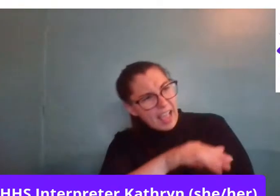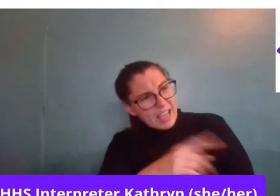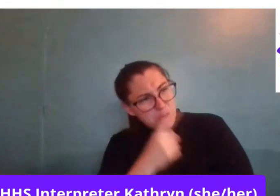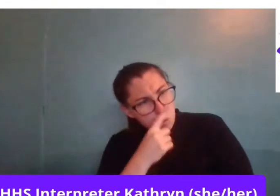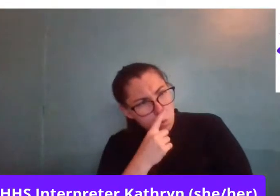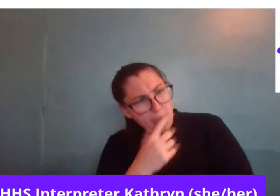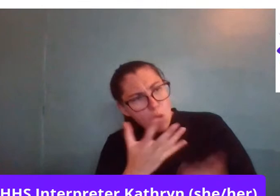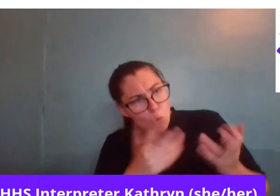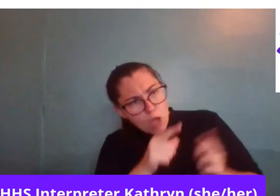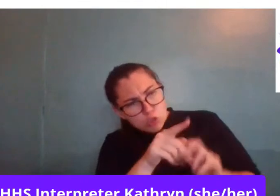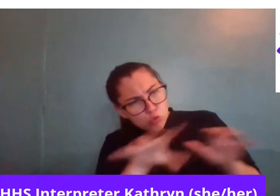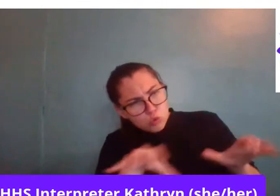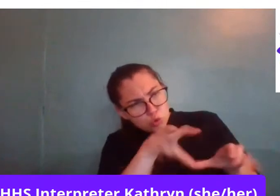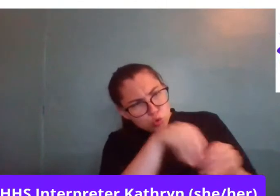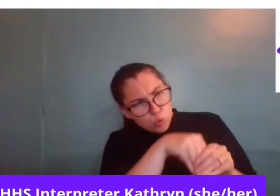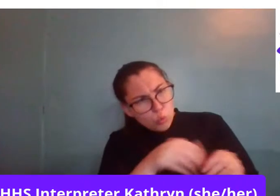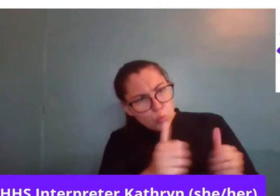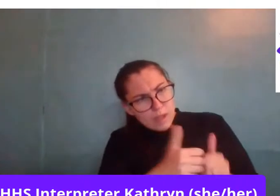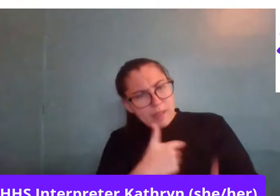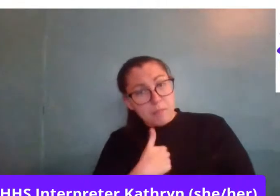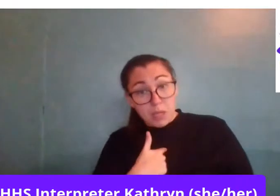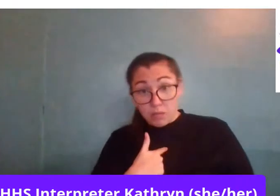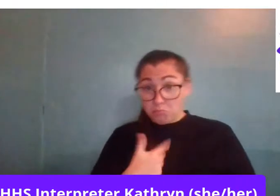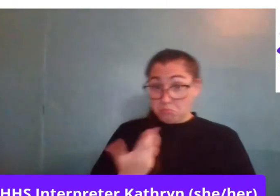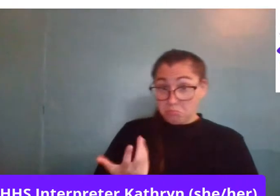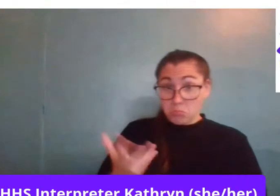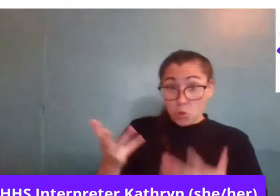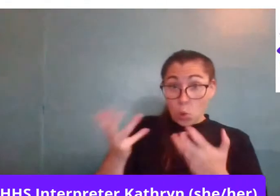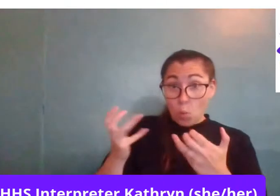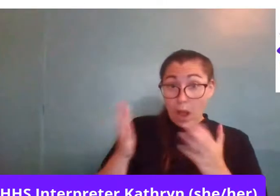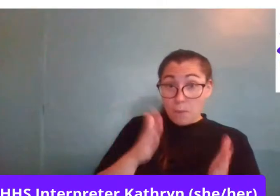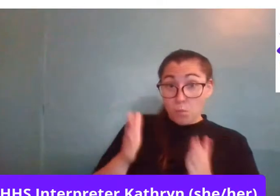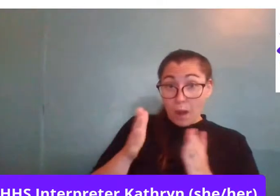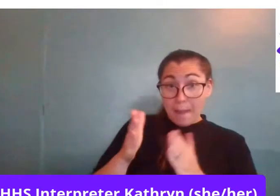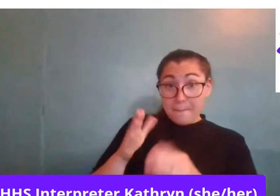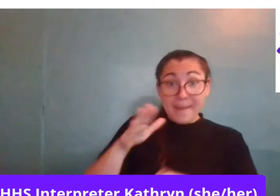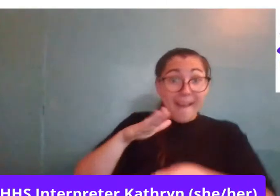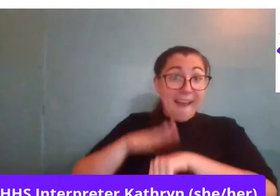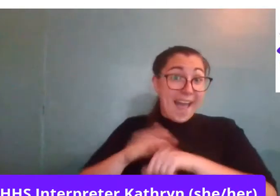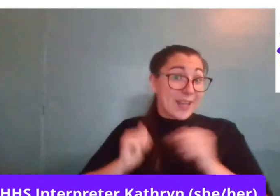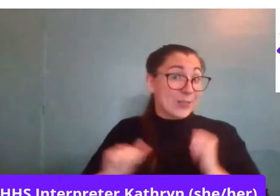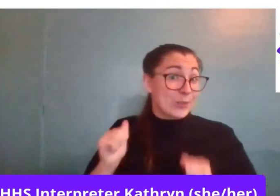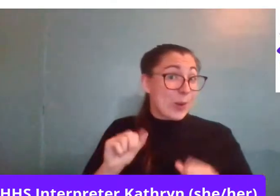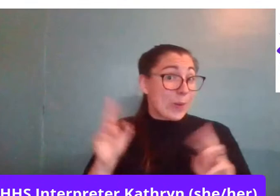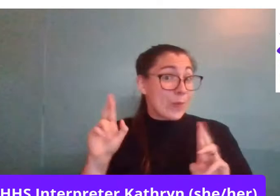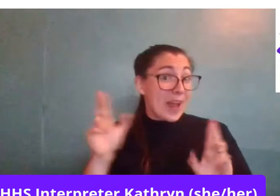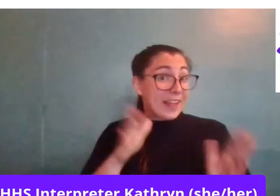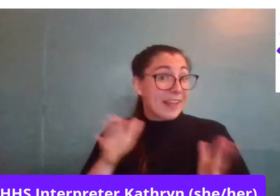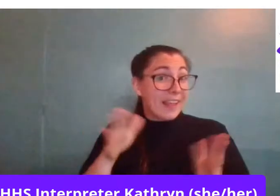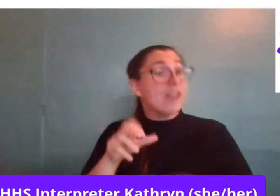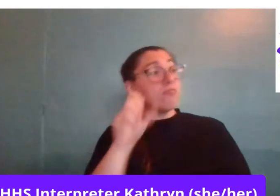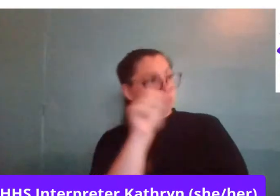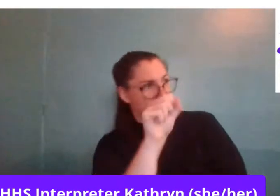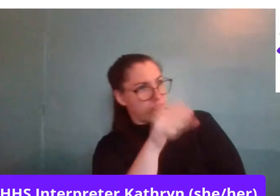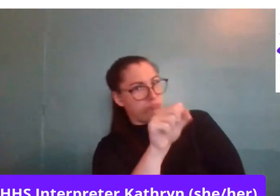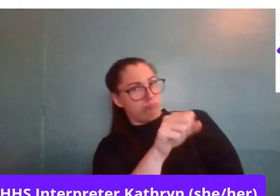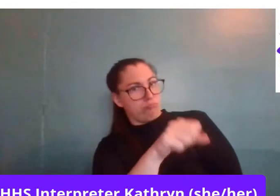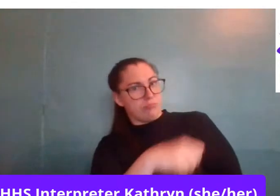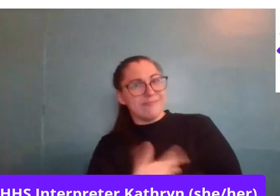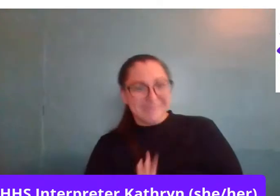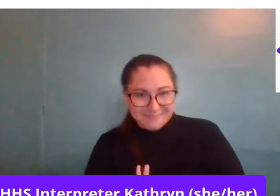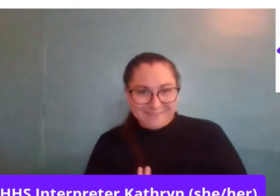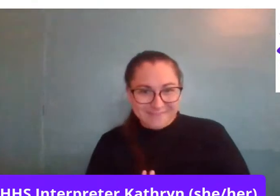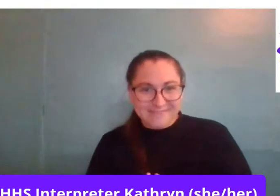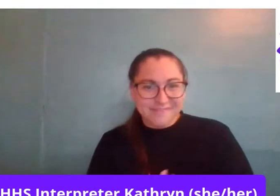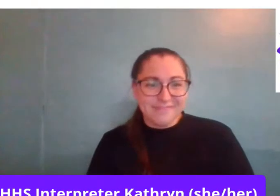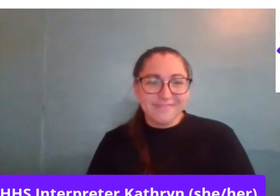me." And I said, "Well, you want to prep on the show first?" I said, "To get you ready." And he said, "Absolutely." And